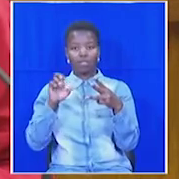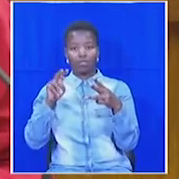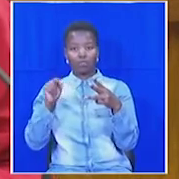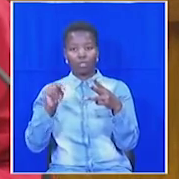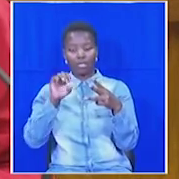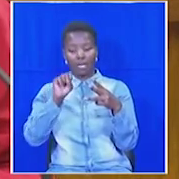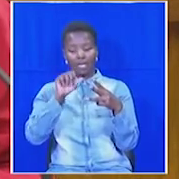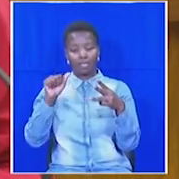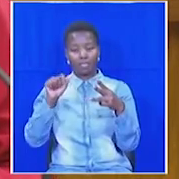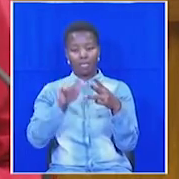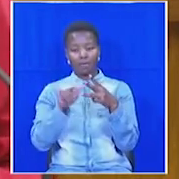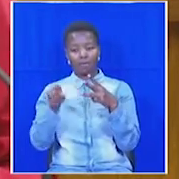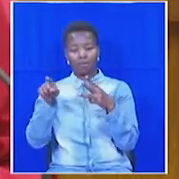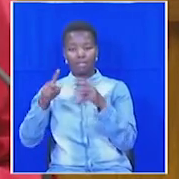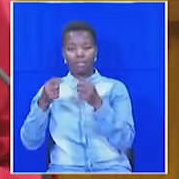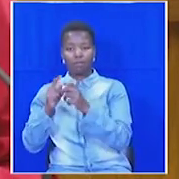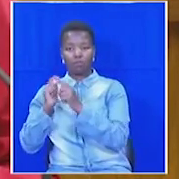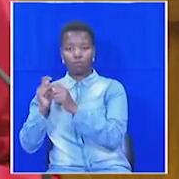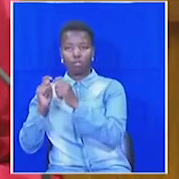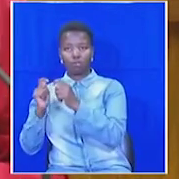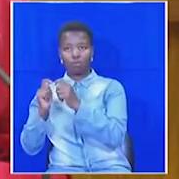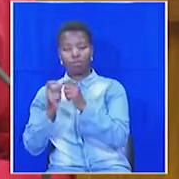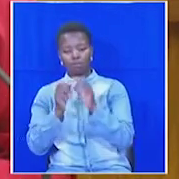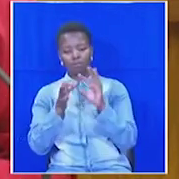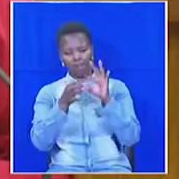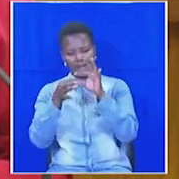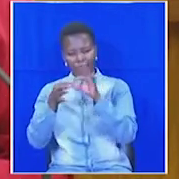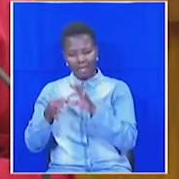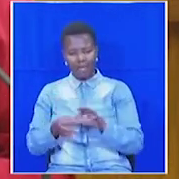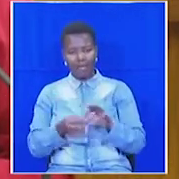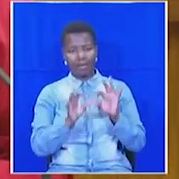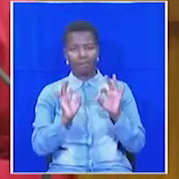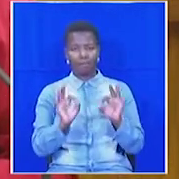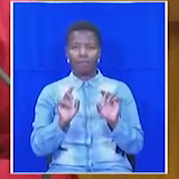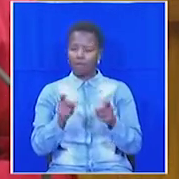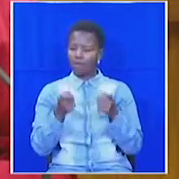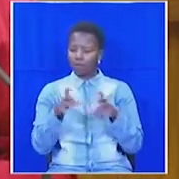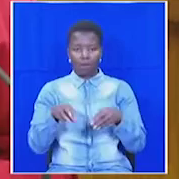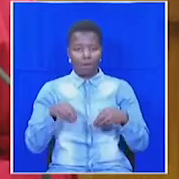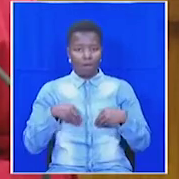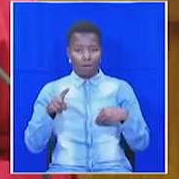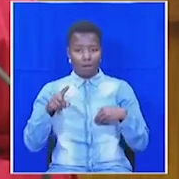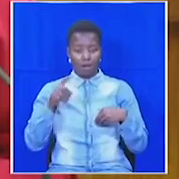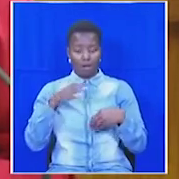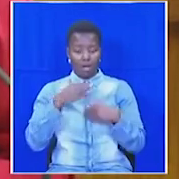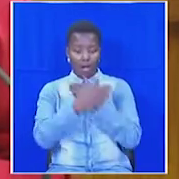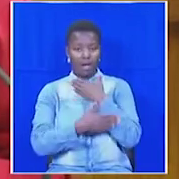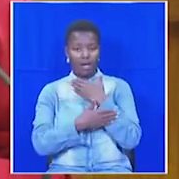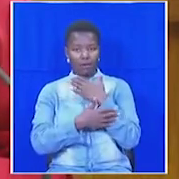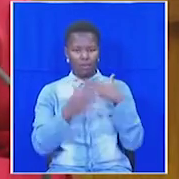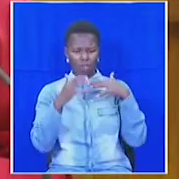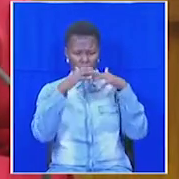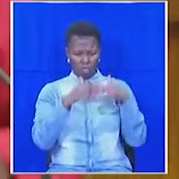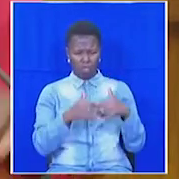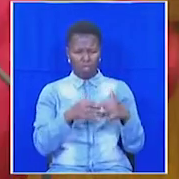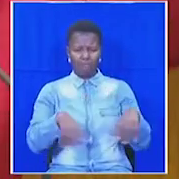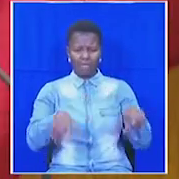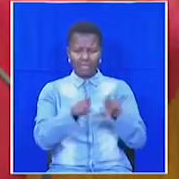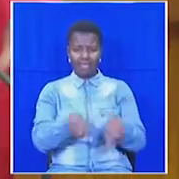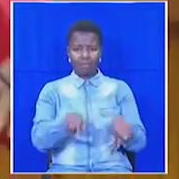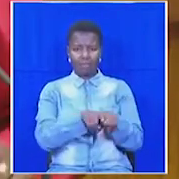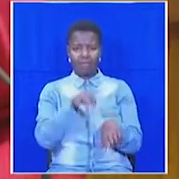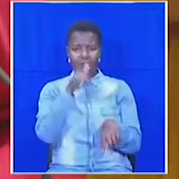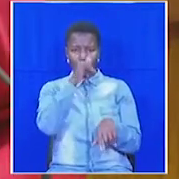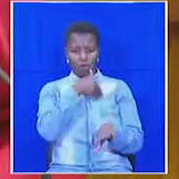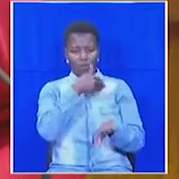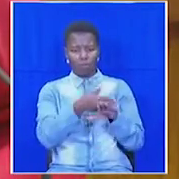SA Airways to transport, and so forth and so on. We cannot allow our country to be run down by common criminals who masquerade